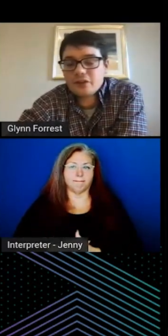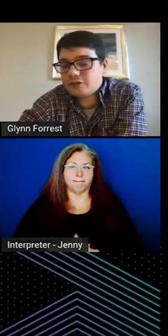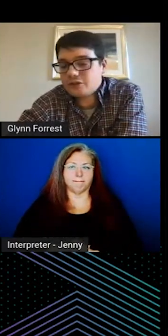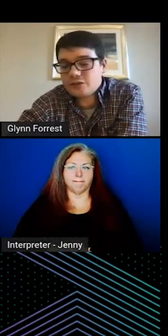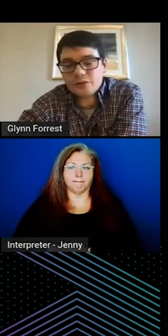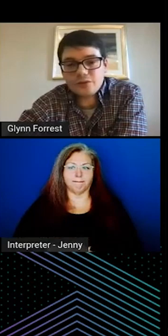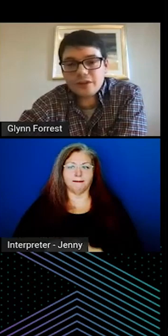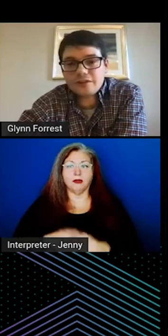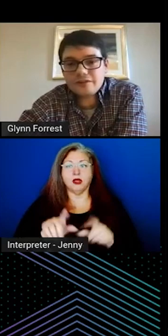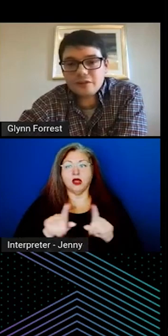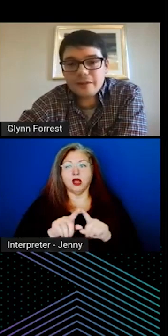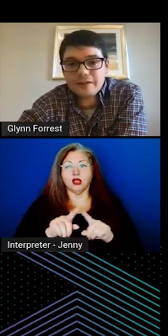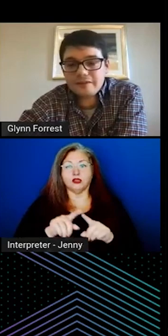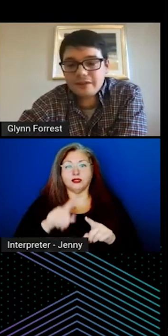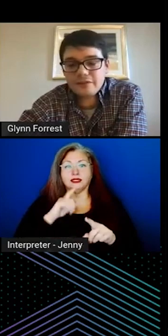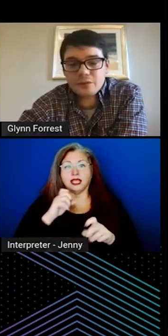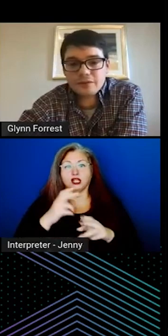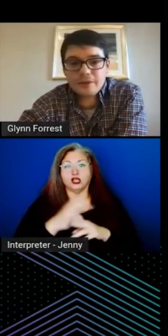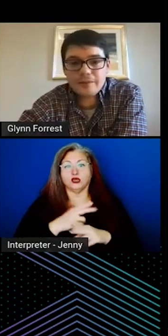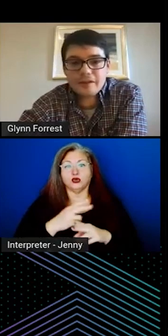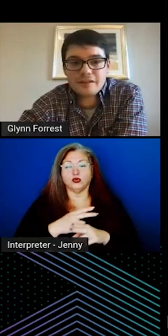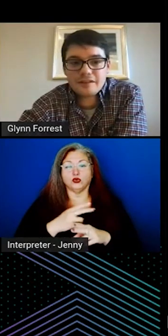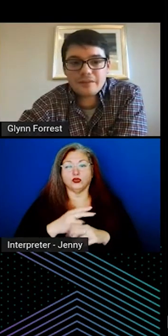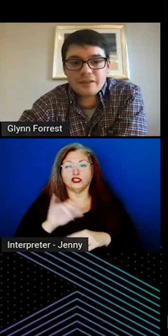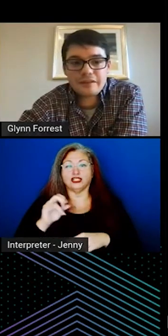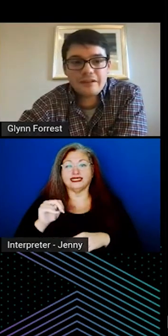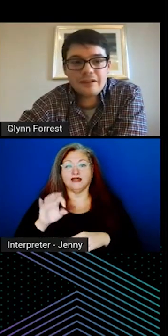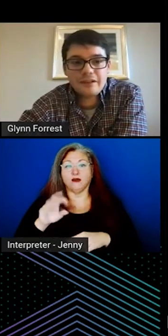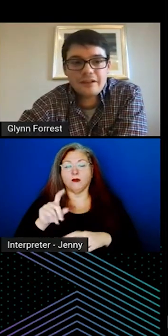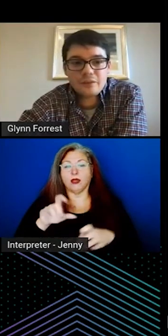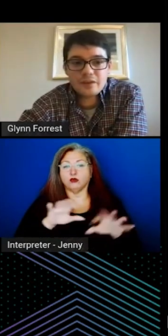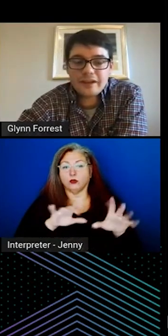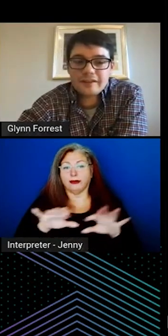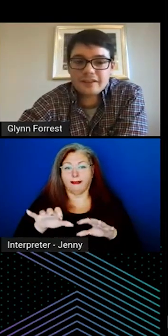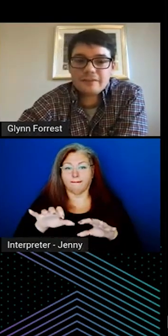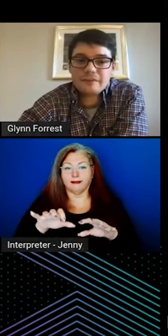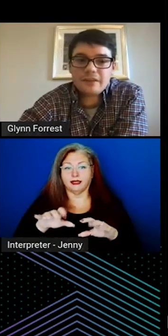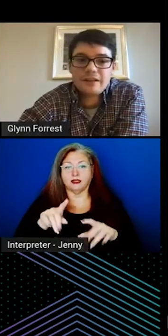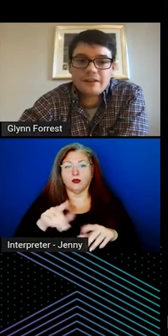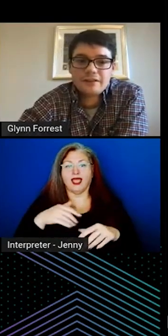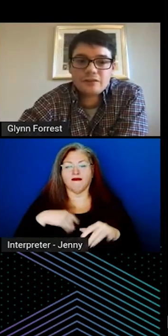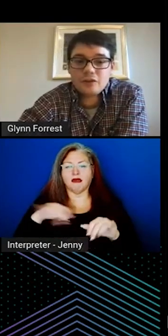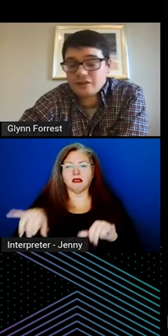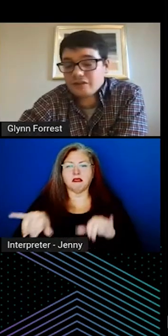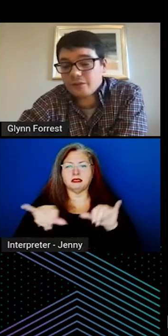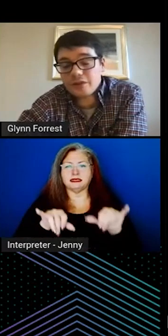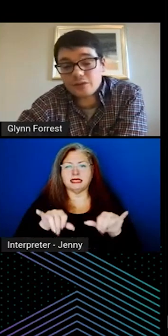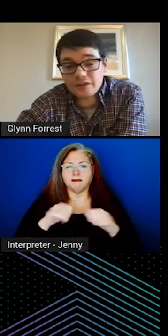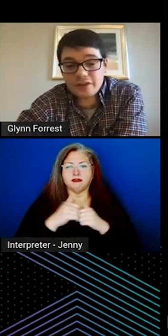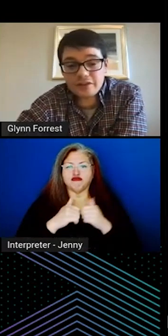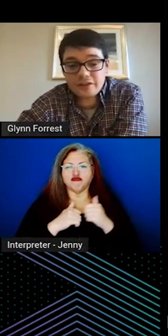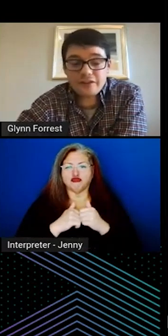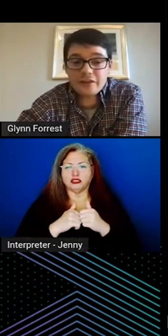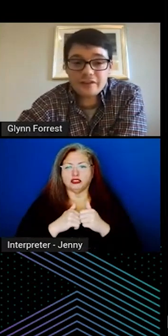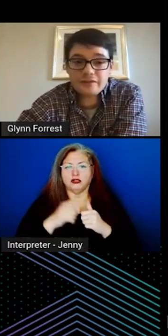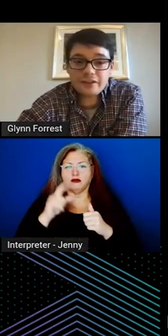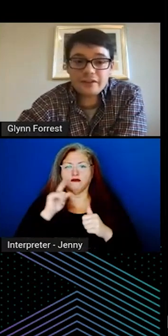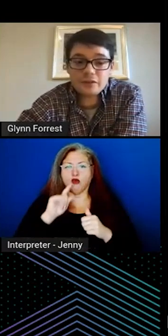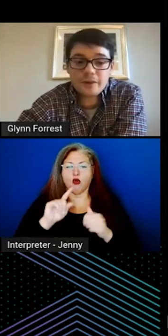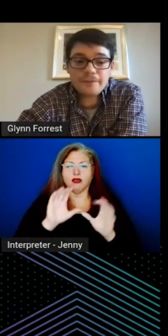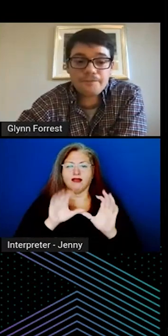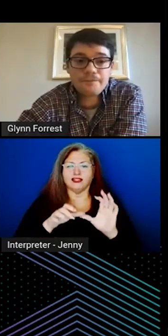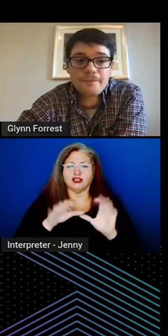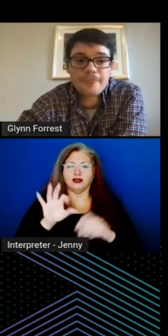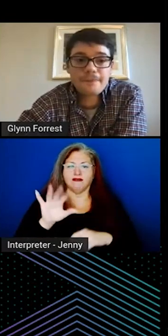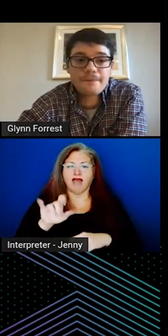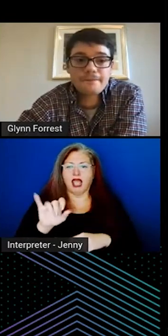We can also use JSON format if we want to pipe it into something. We can get the same structure that we used in our configuration file as